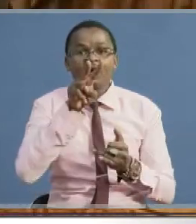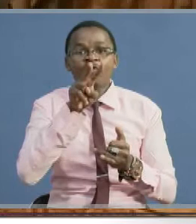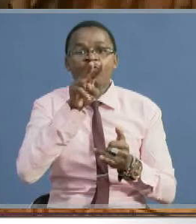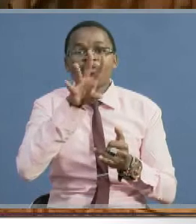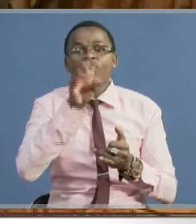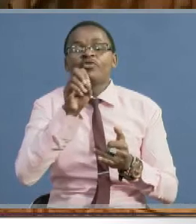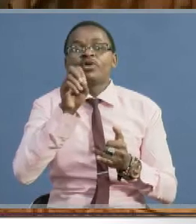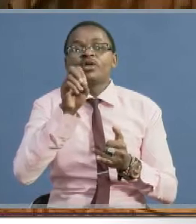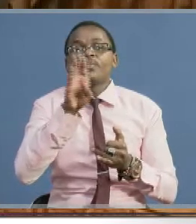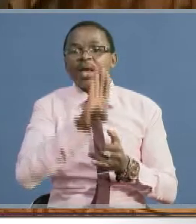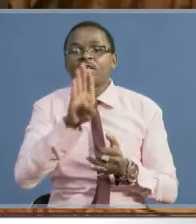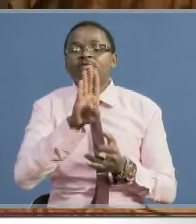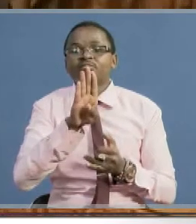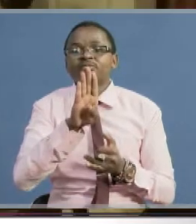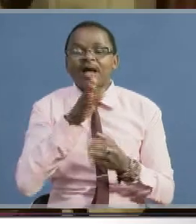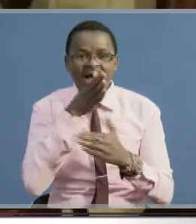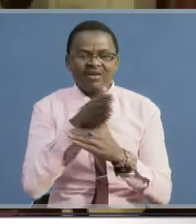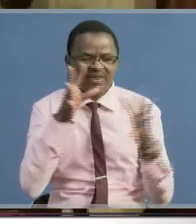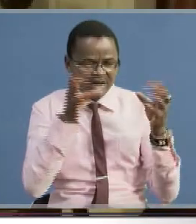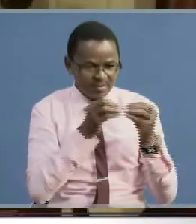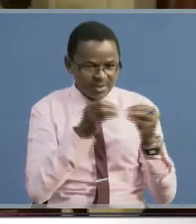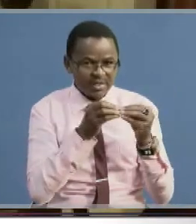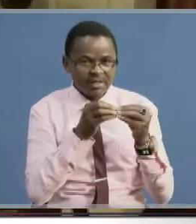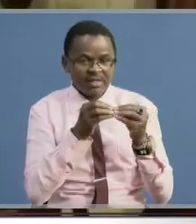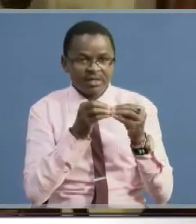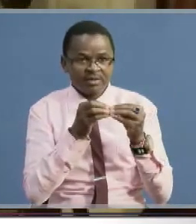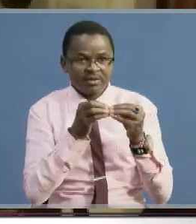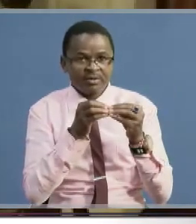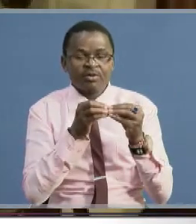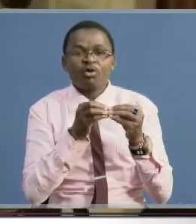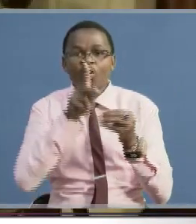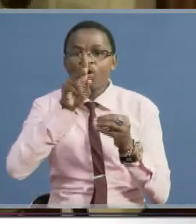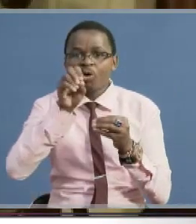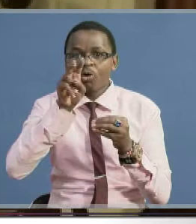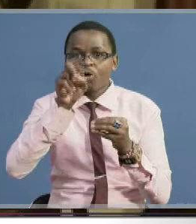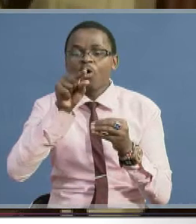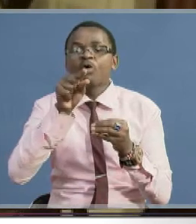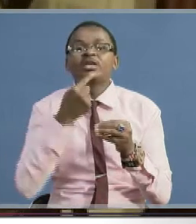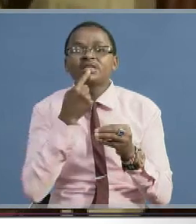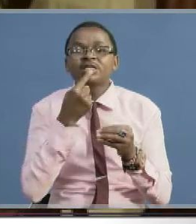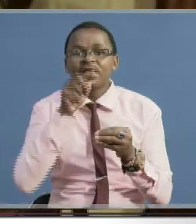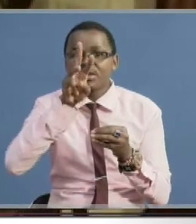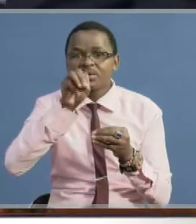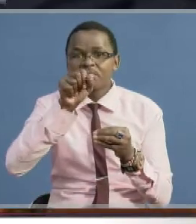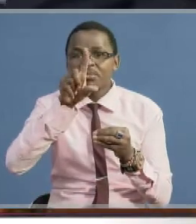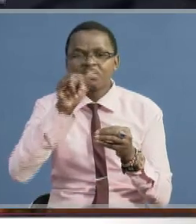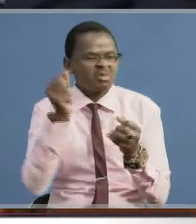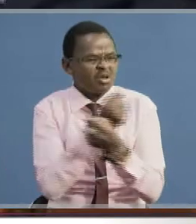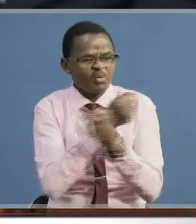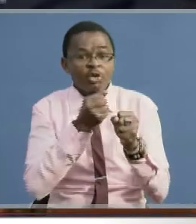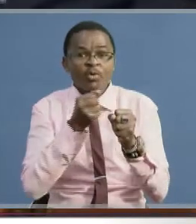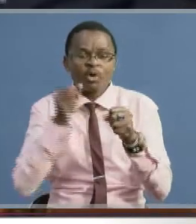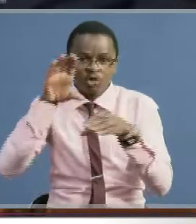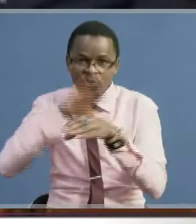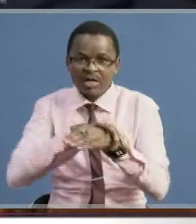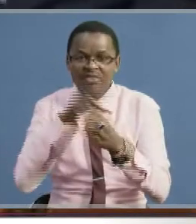$250 billion. After meeting China's Premier Li Keqiang, Mahathir said that Malaysia cannot afford the